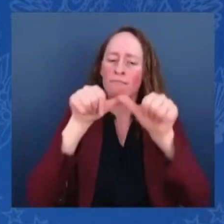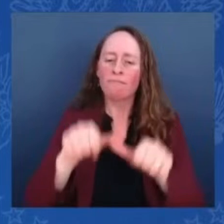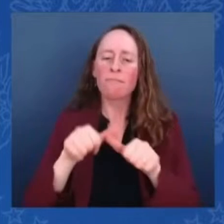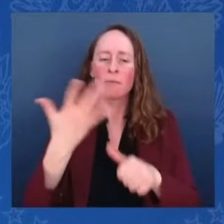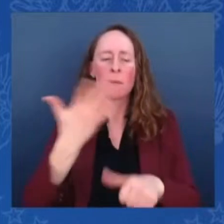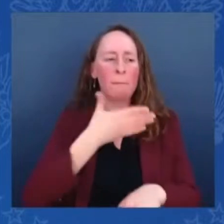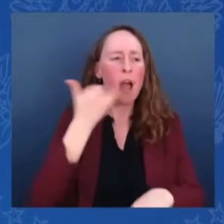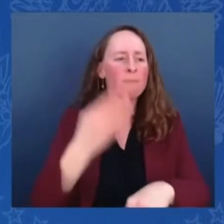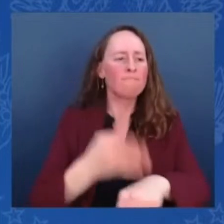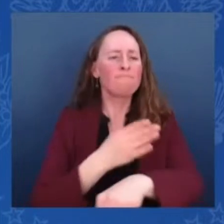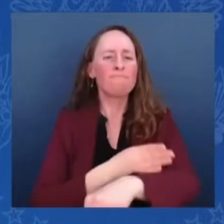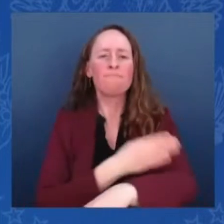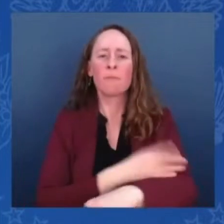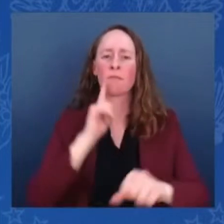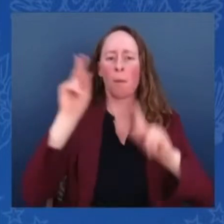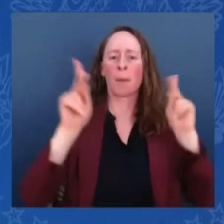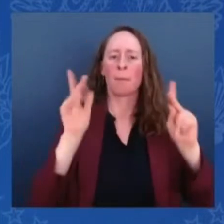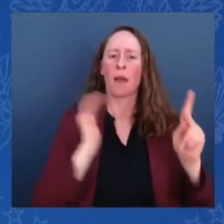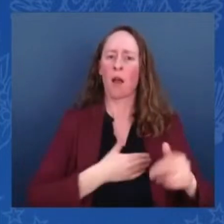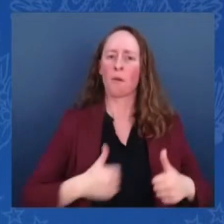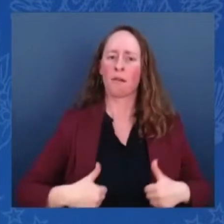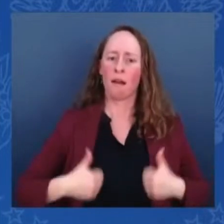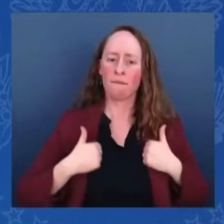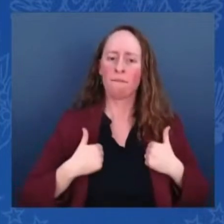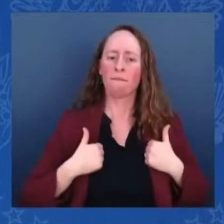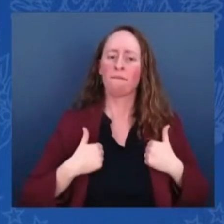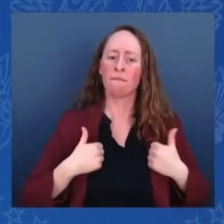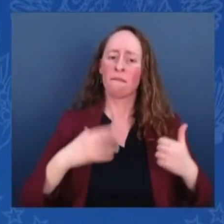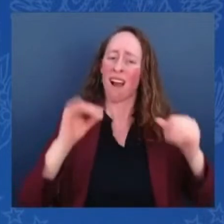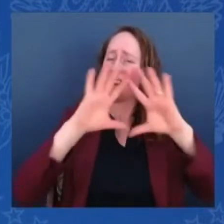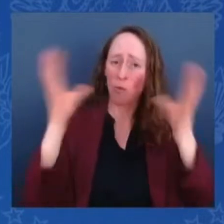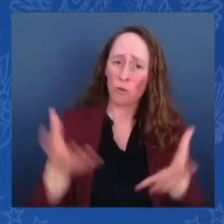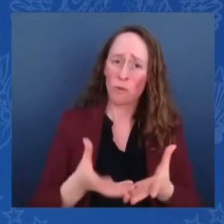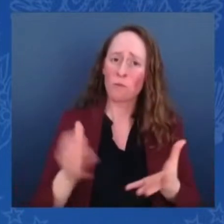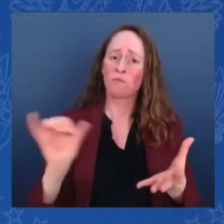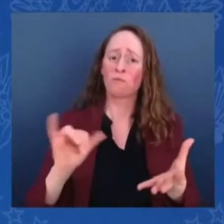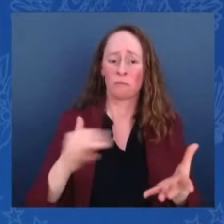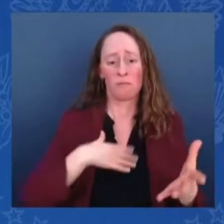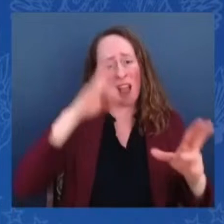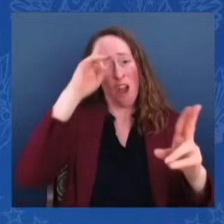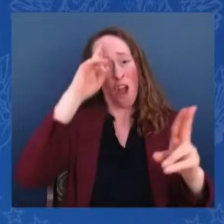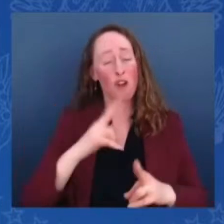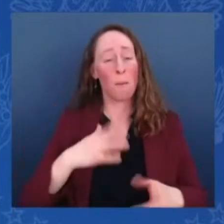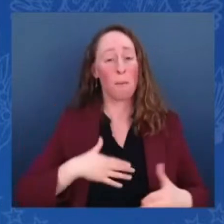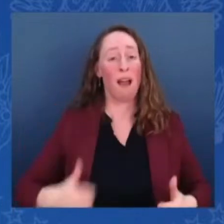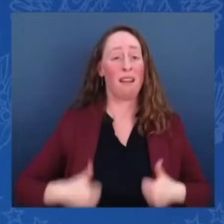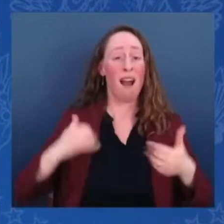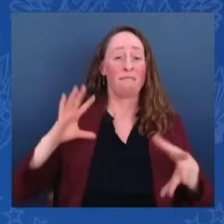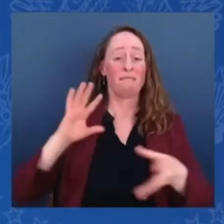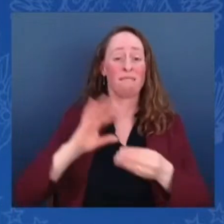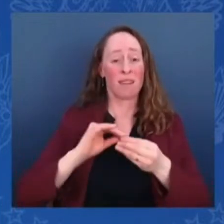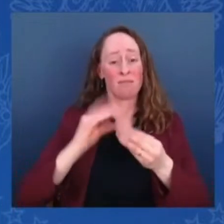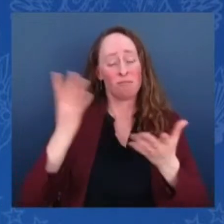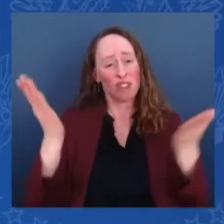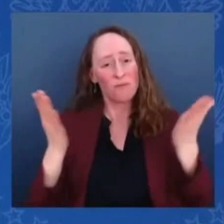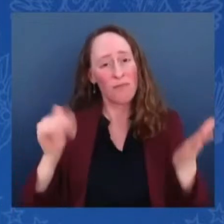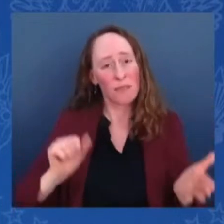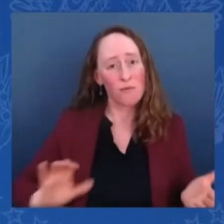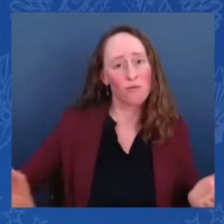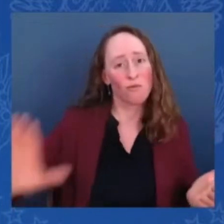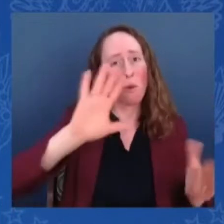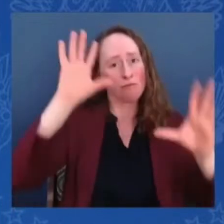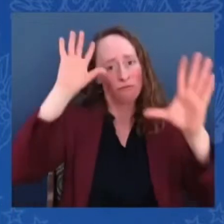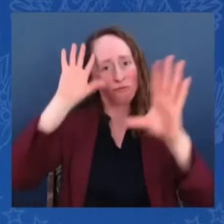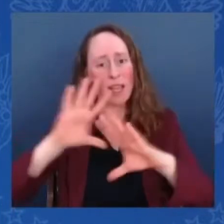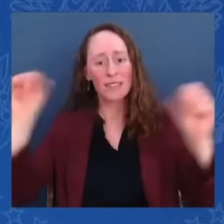everywhere. It's been the honor of my life to serve as your president. Today, I'm optimistic about our future, as optimistic